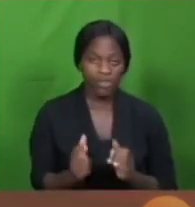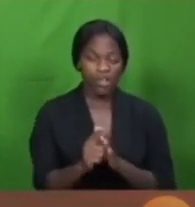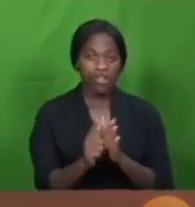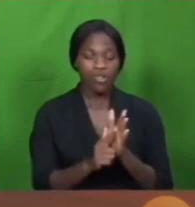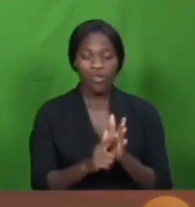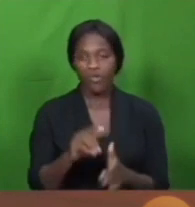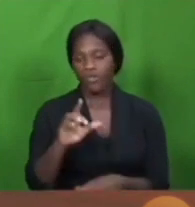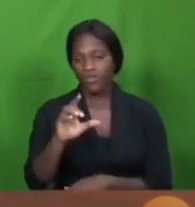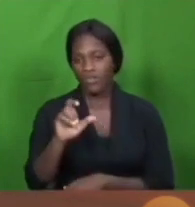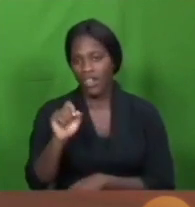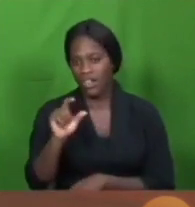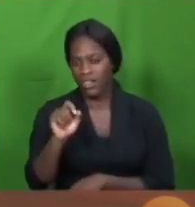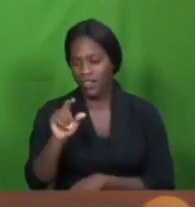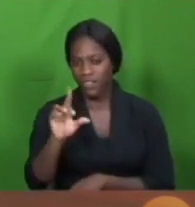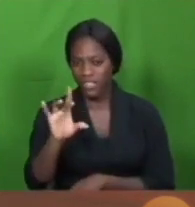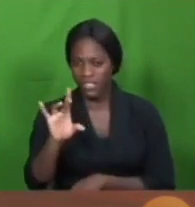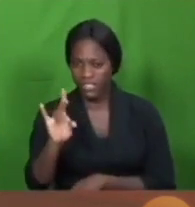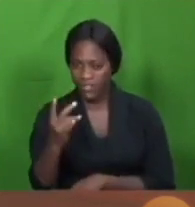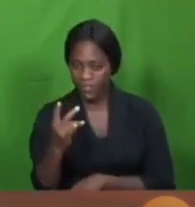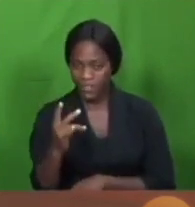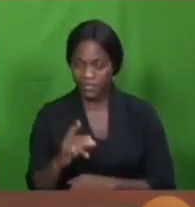11(7),